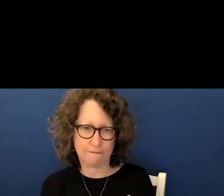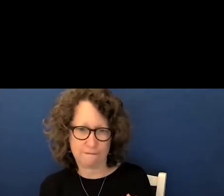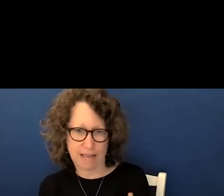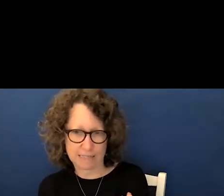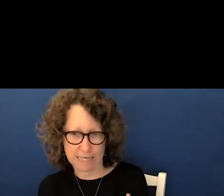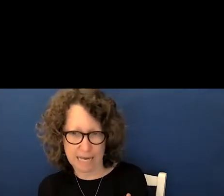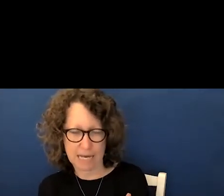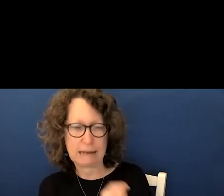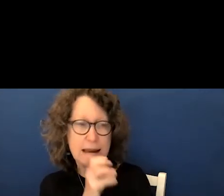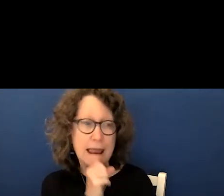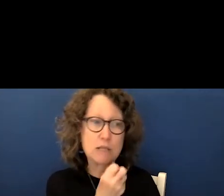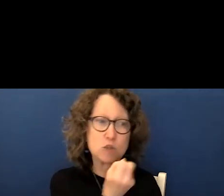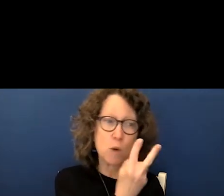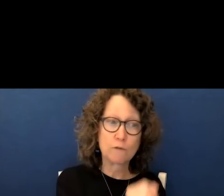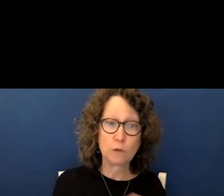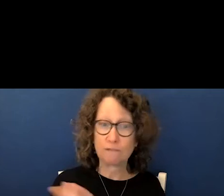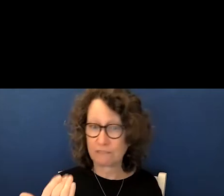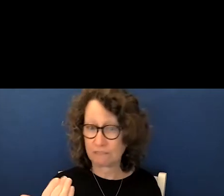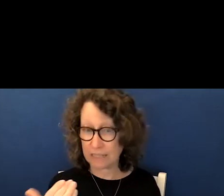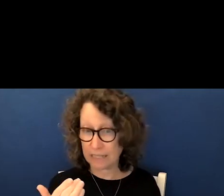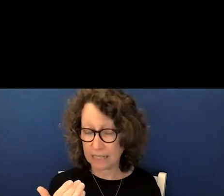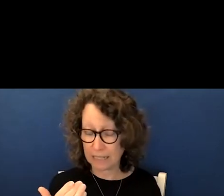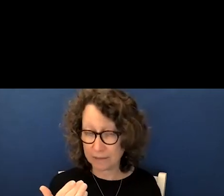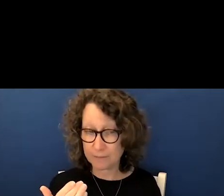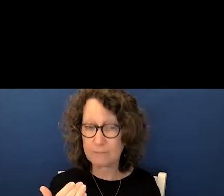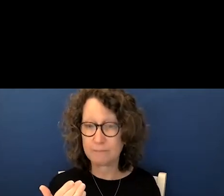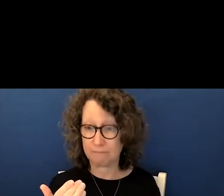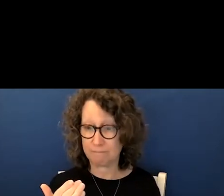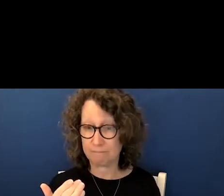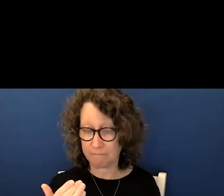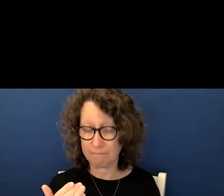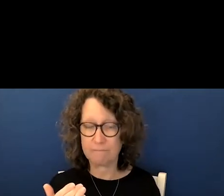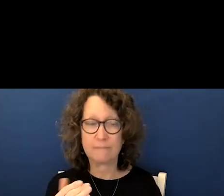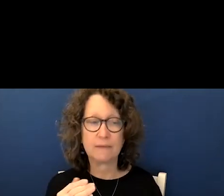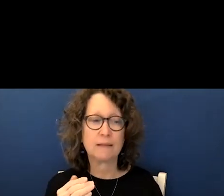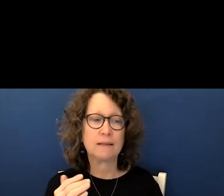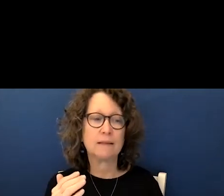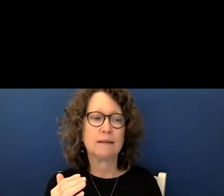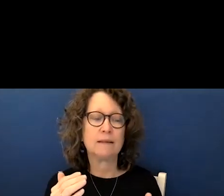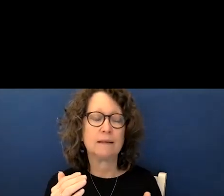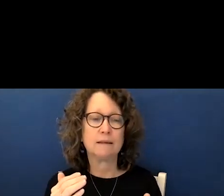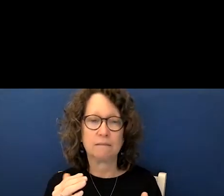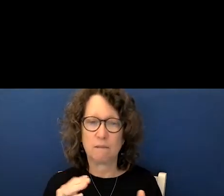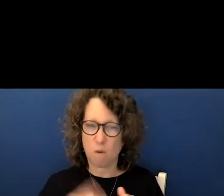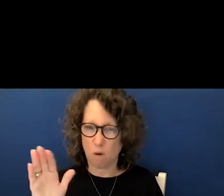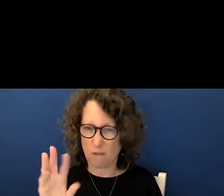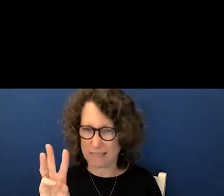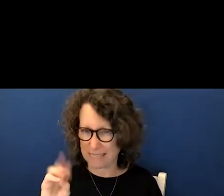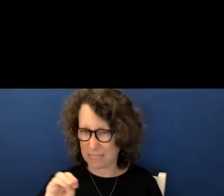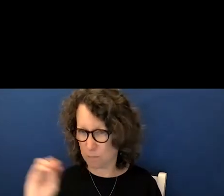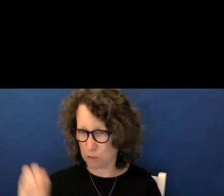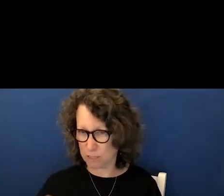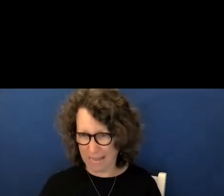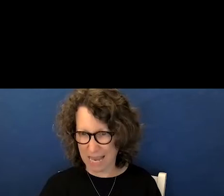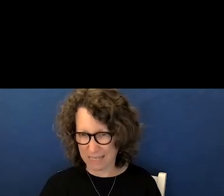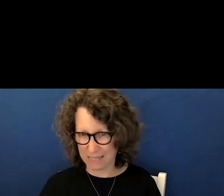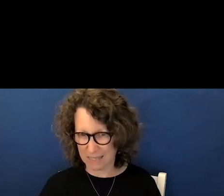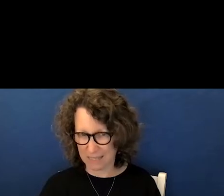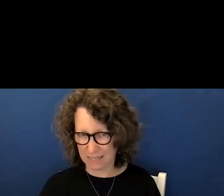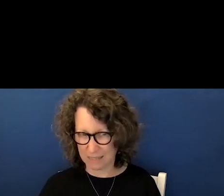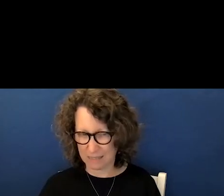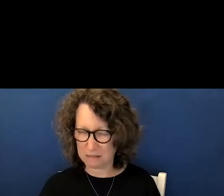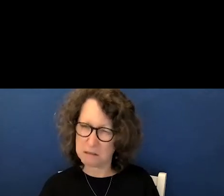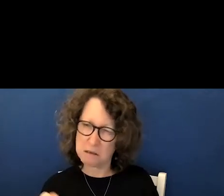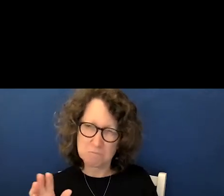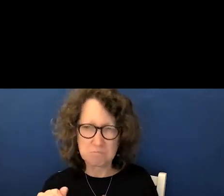ages 12 to 15 and in in excess of 60 percent vaccinated at least